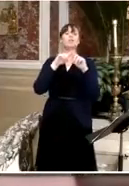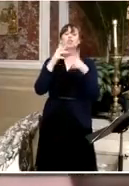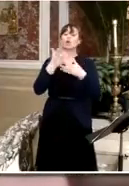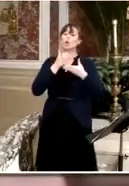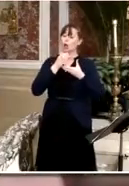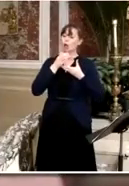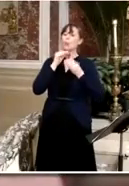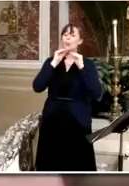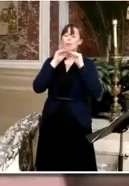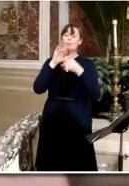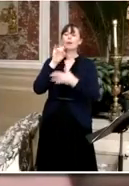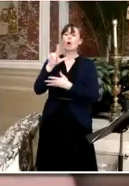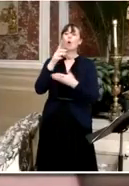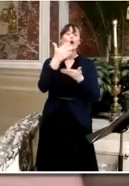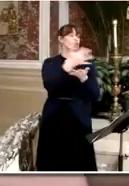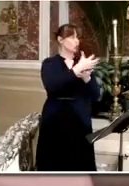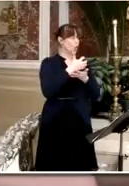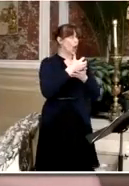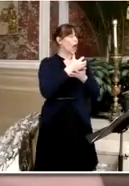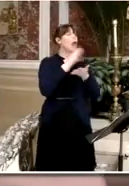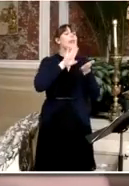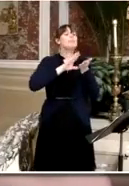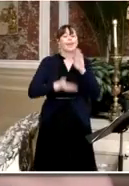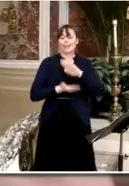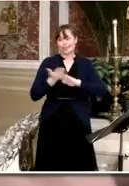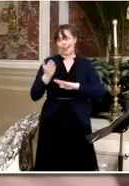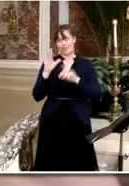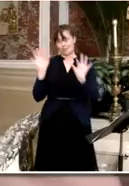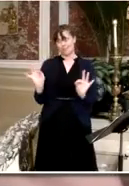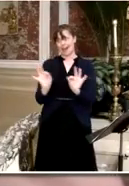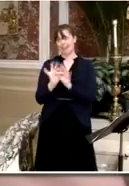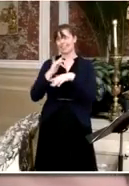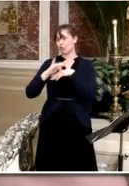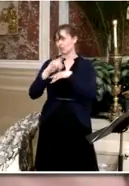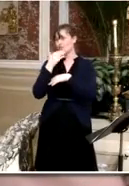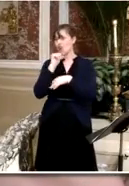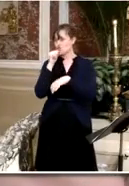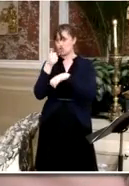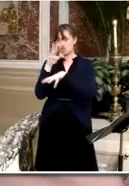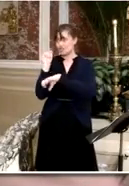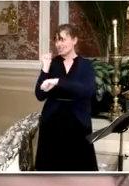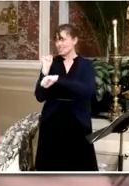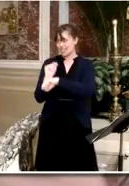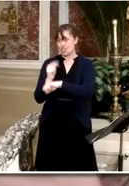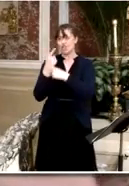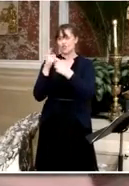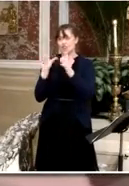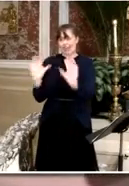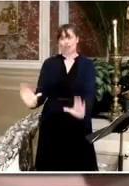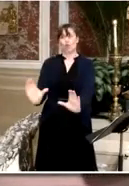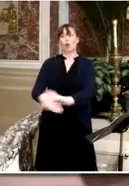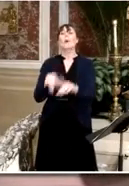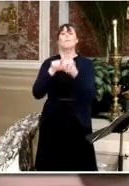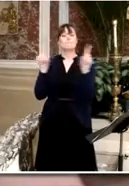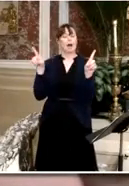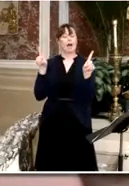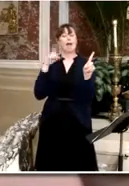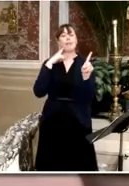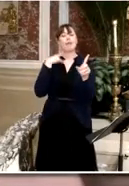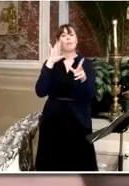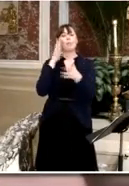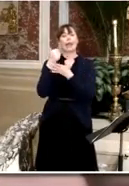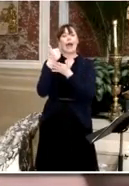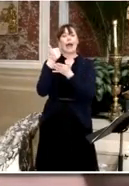oils away. They left Mass early, which is not a good tradition to foster, but they will be helping